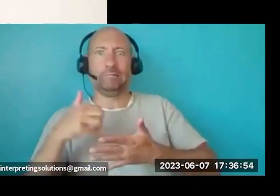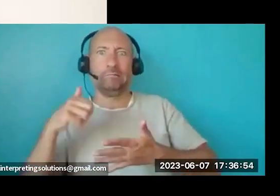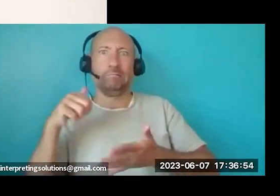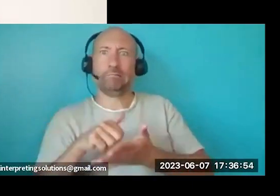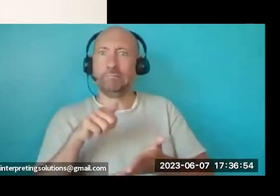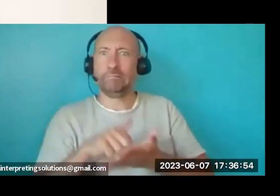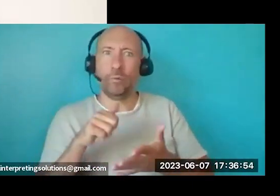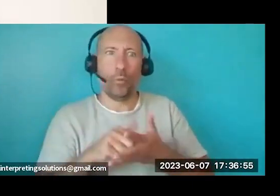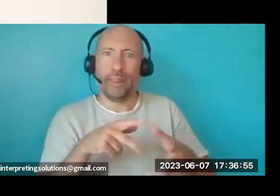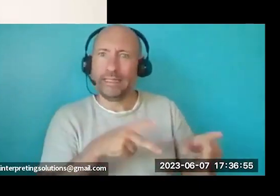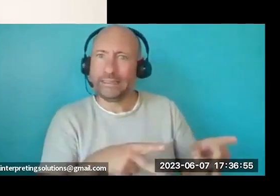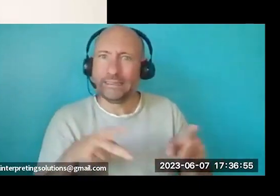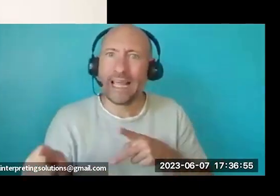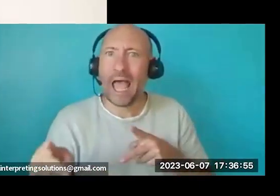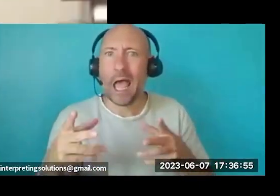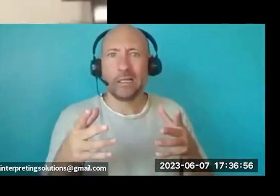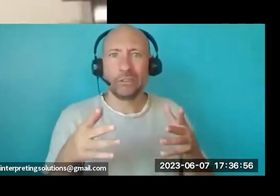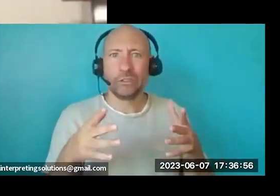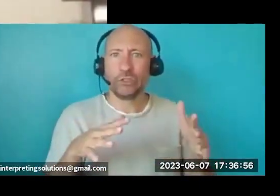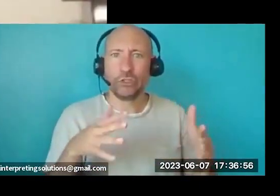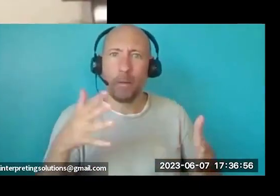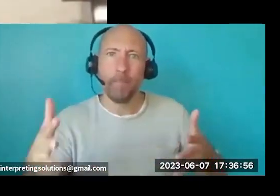and movement.